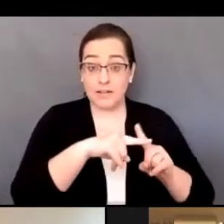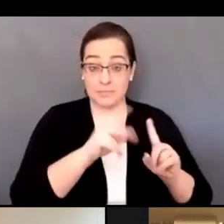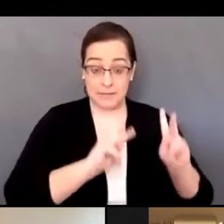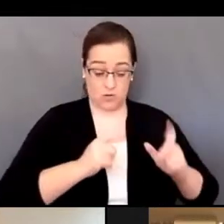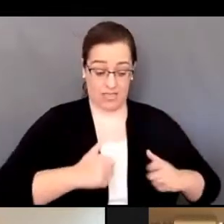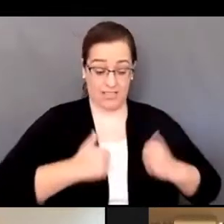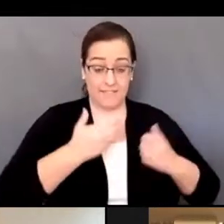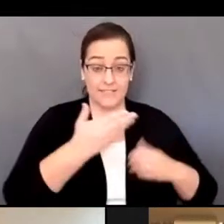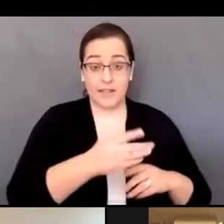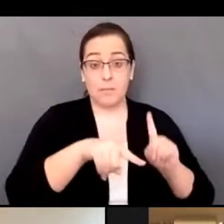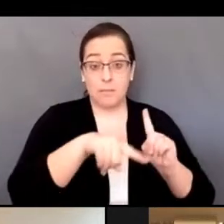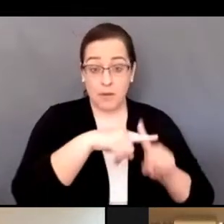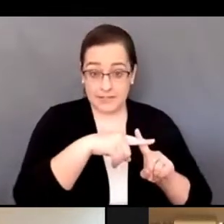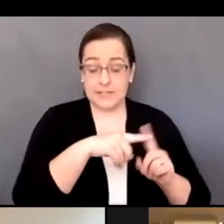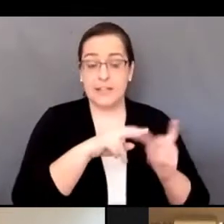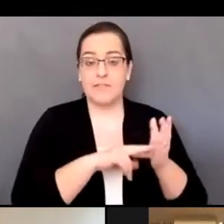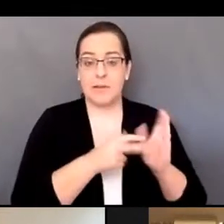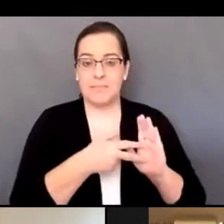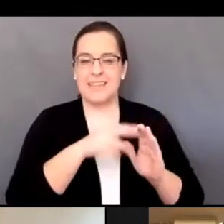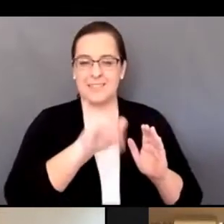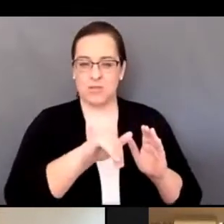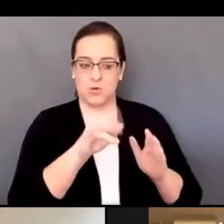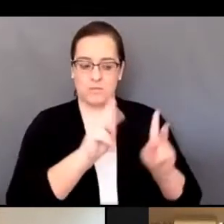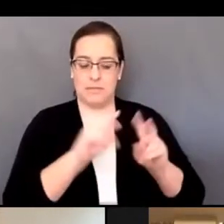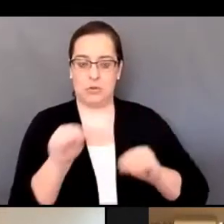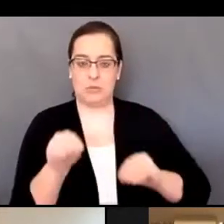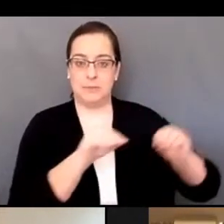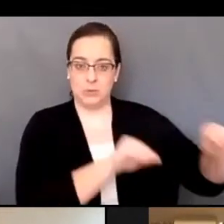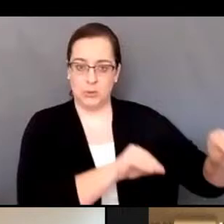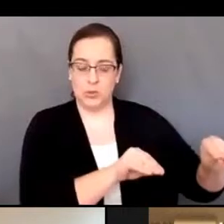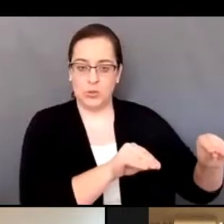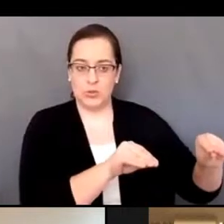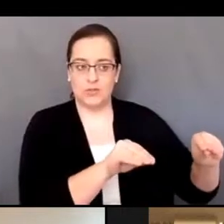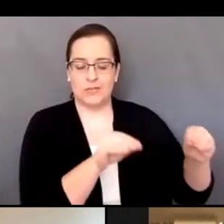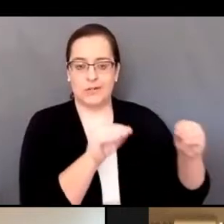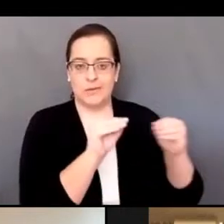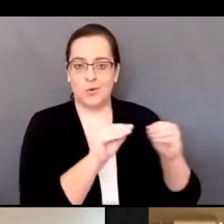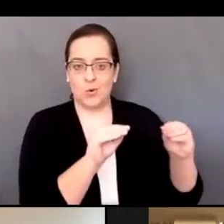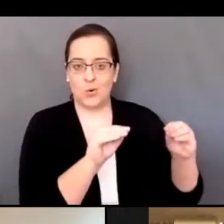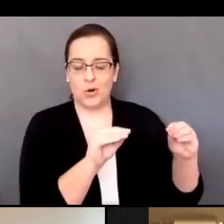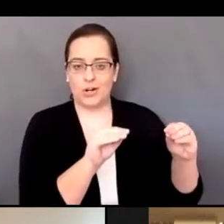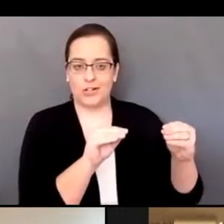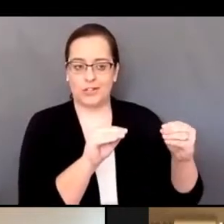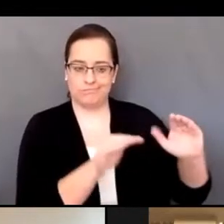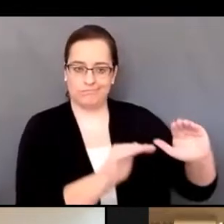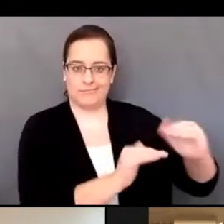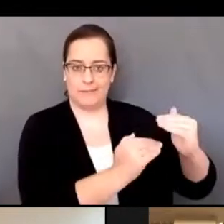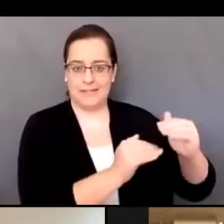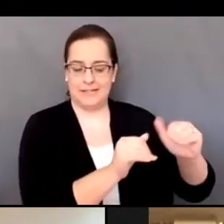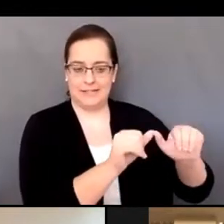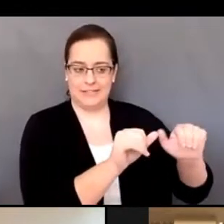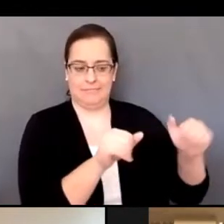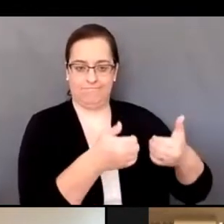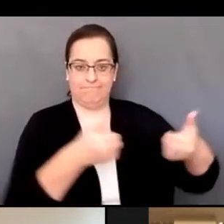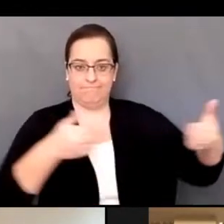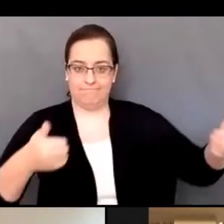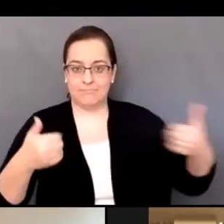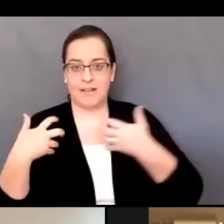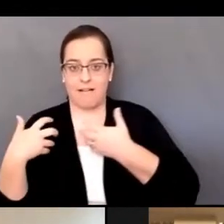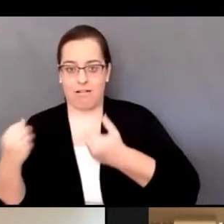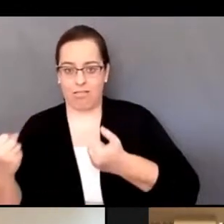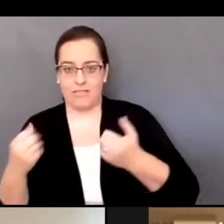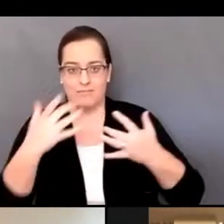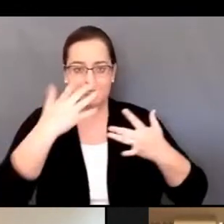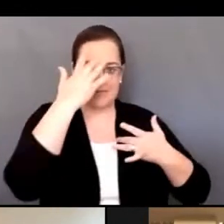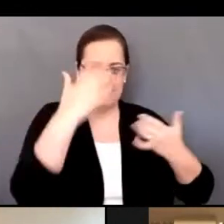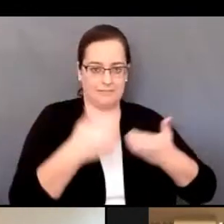can cohort those residents into a different, kind of away from the well residents, so that, again, the